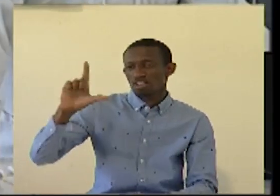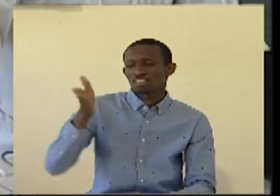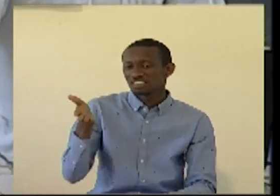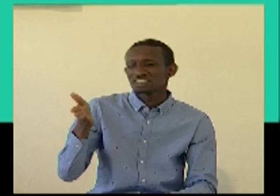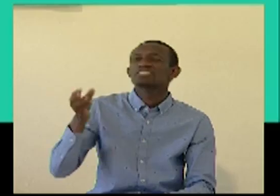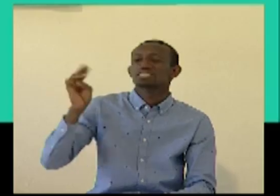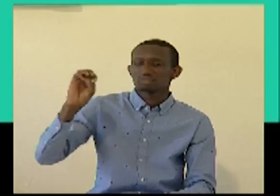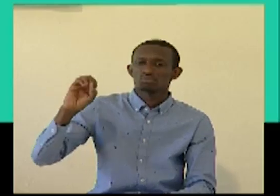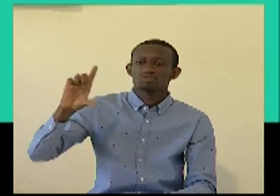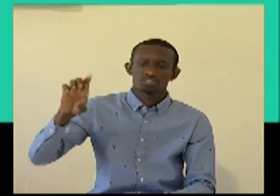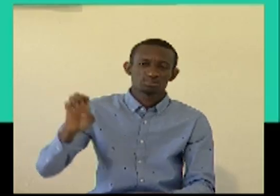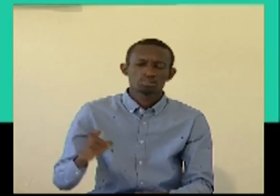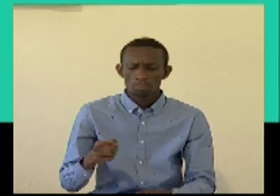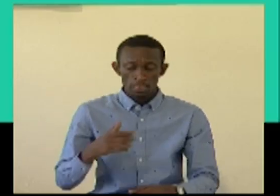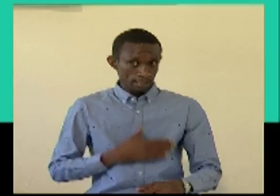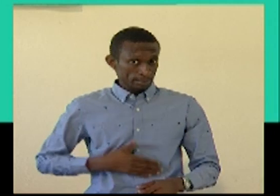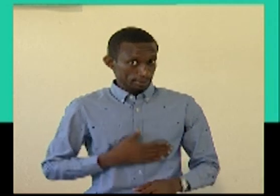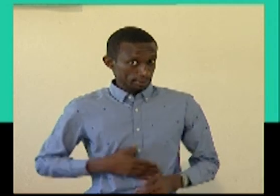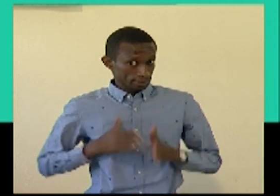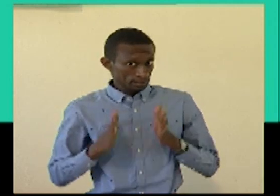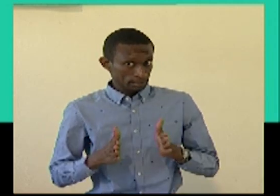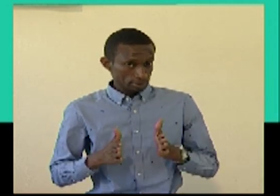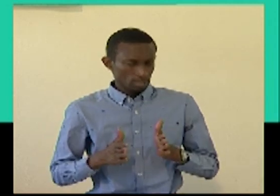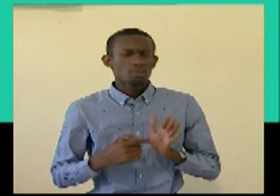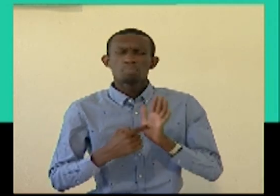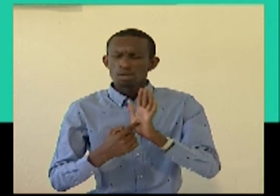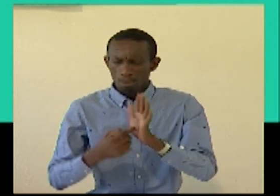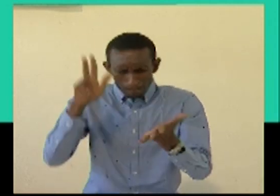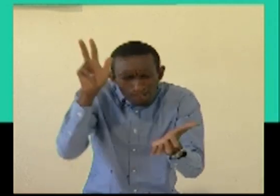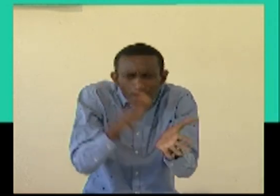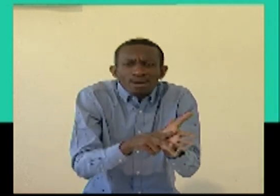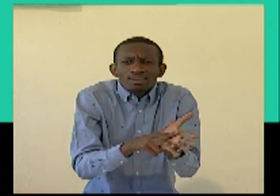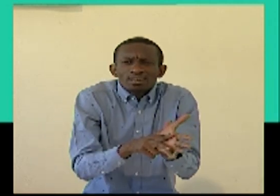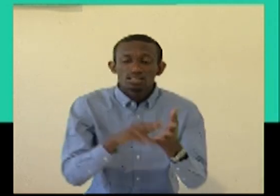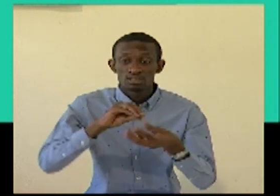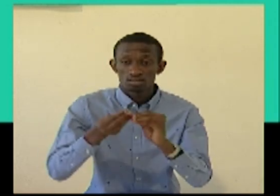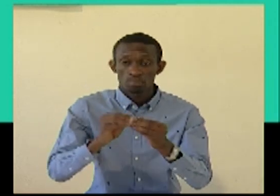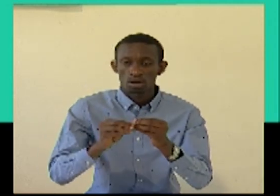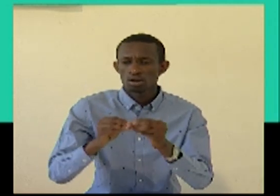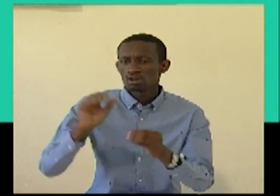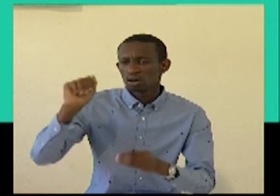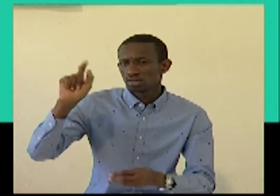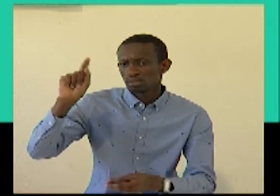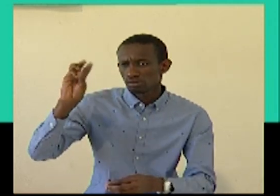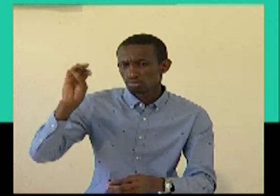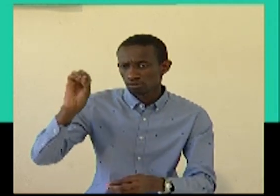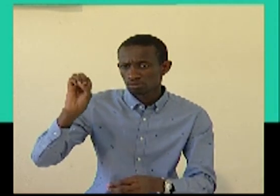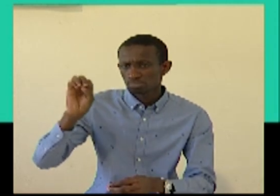And scientists determined the number of atoms in 12 grams of